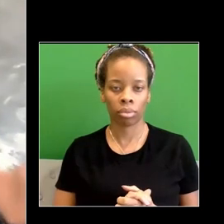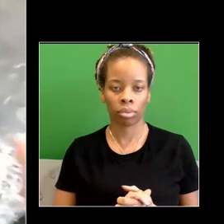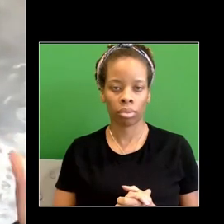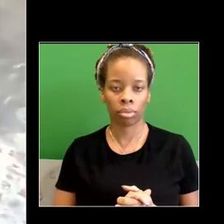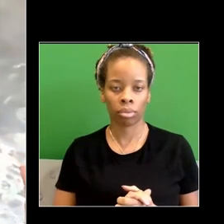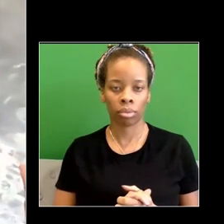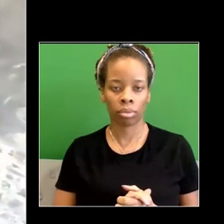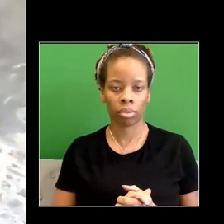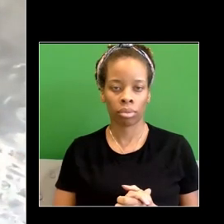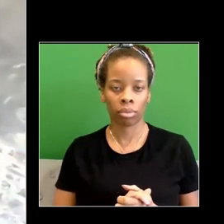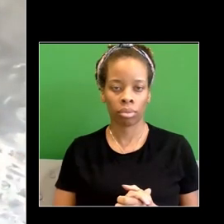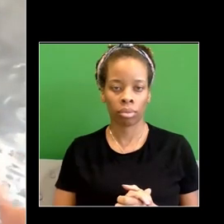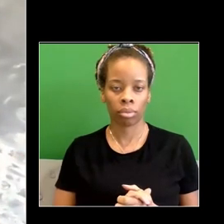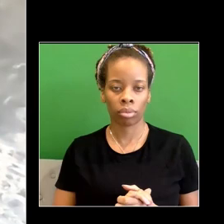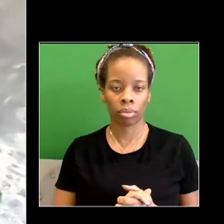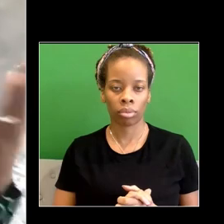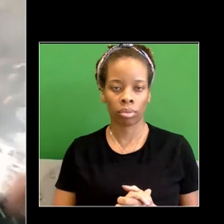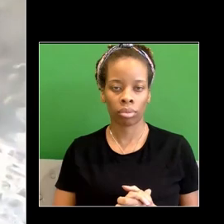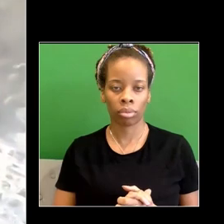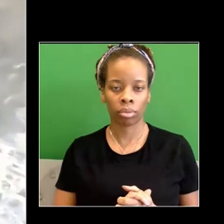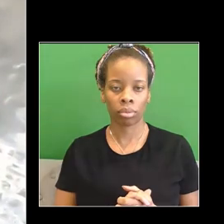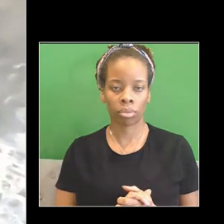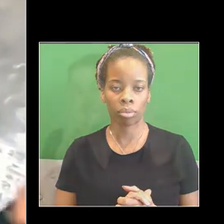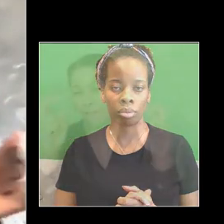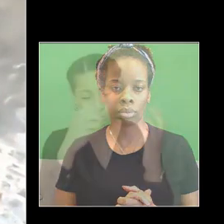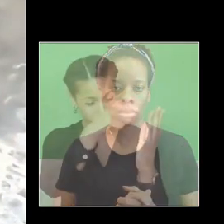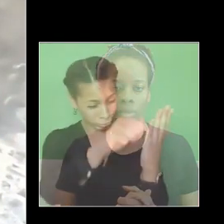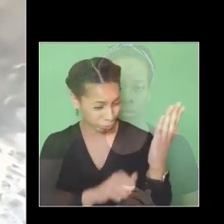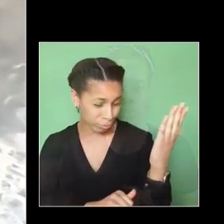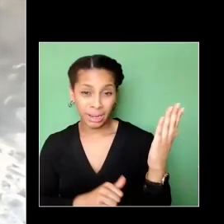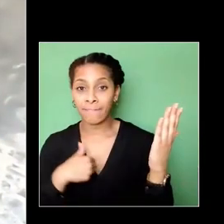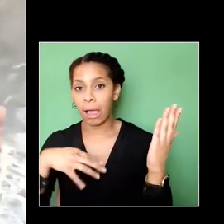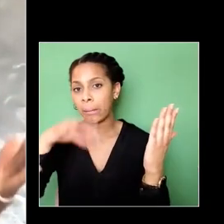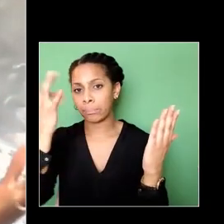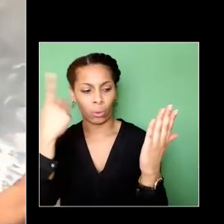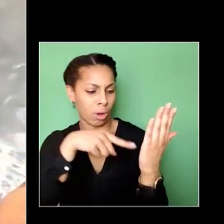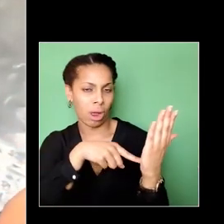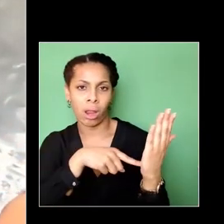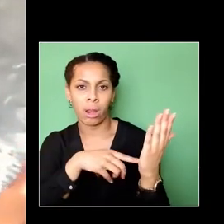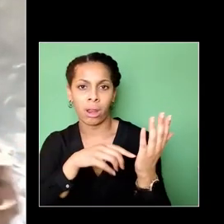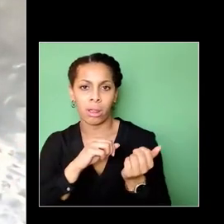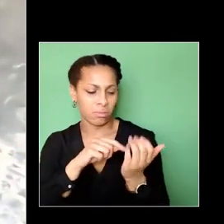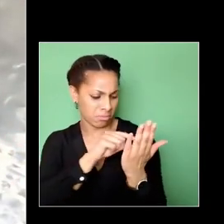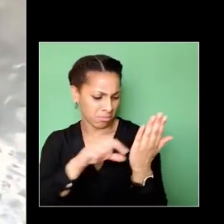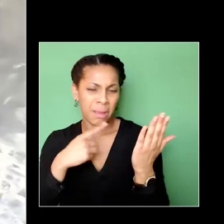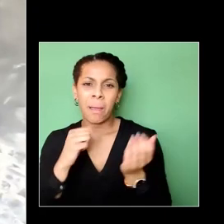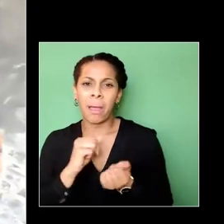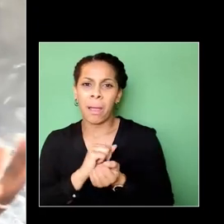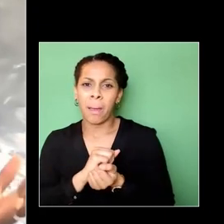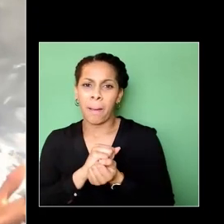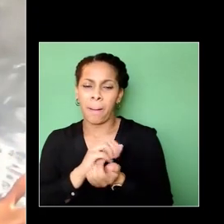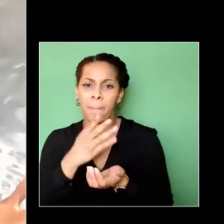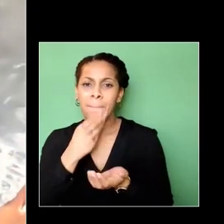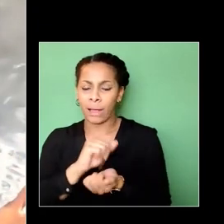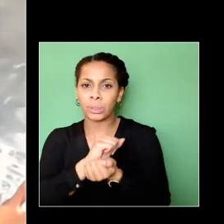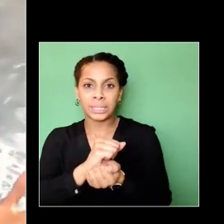page from the checklist in this catalog, A Bounty Left Unpaid, No Such Luxury, A Passion